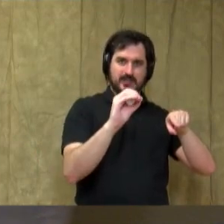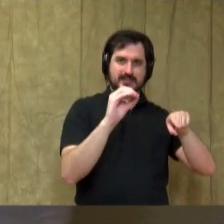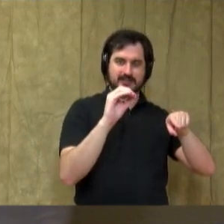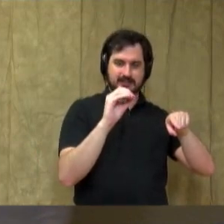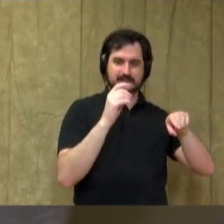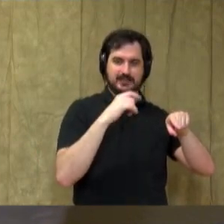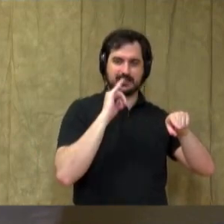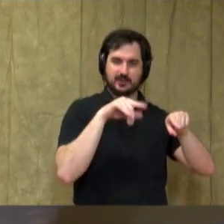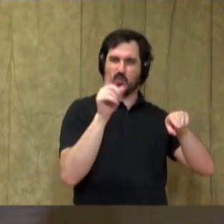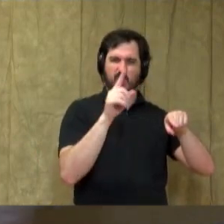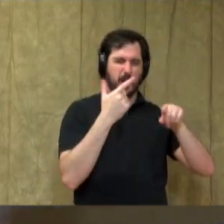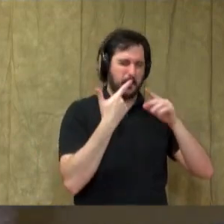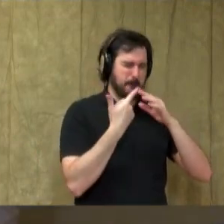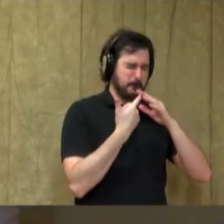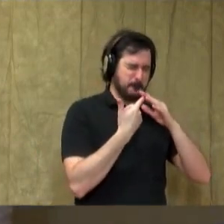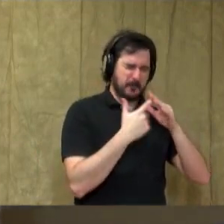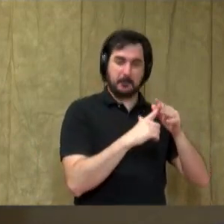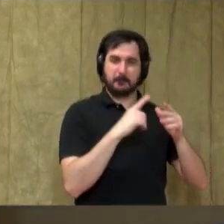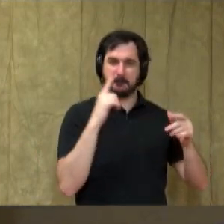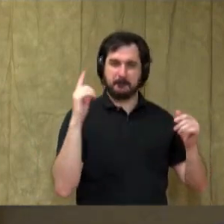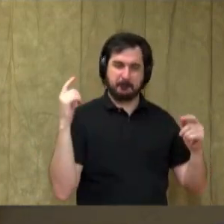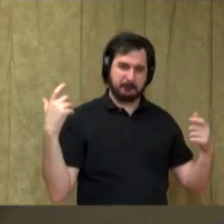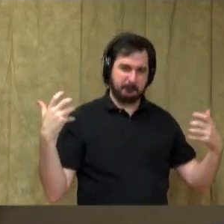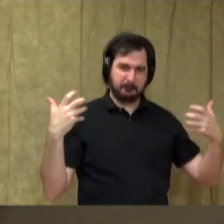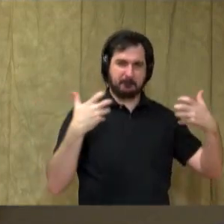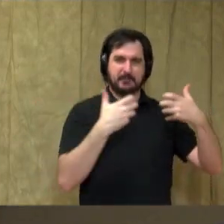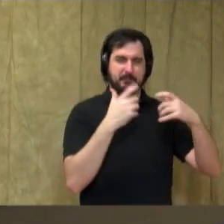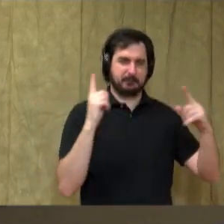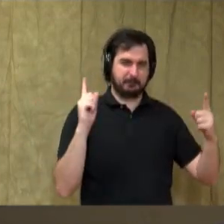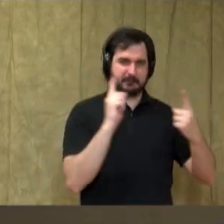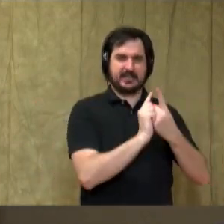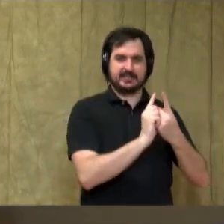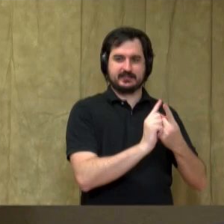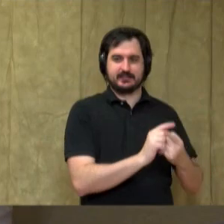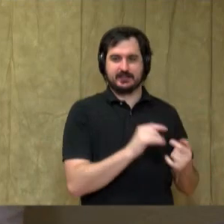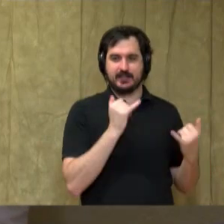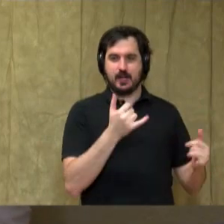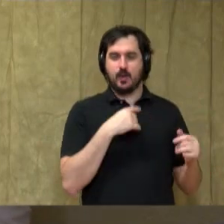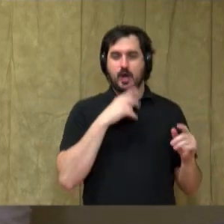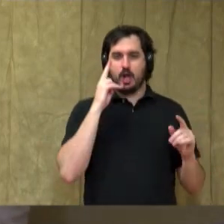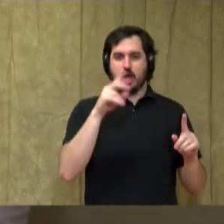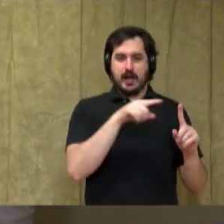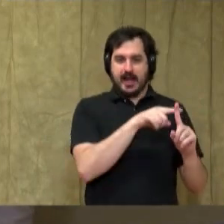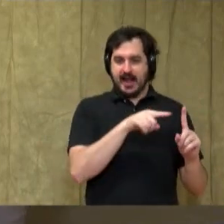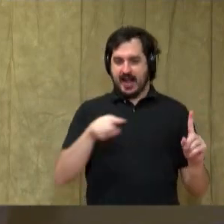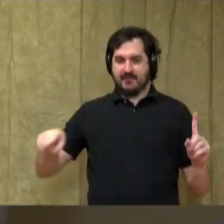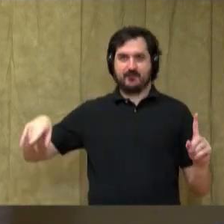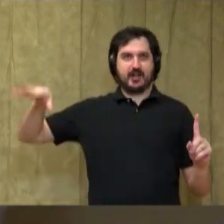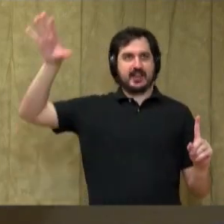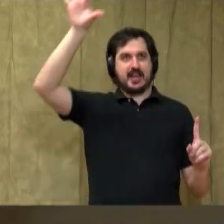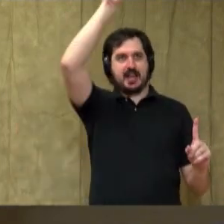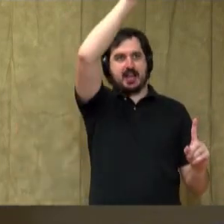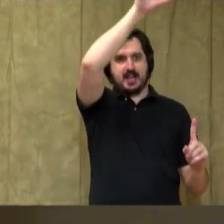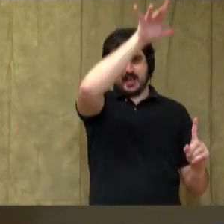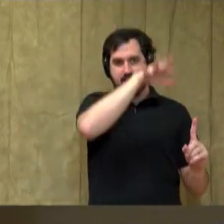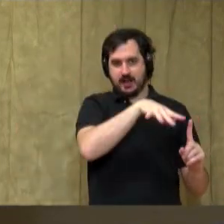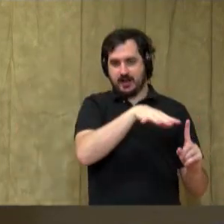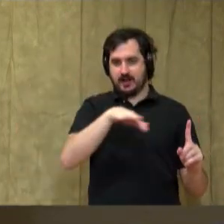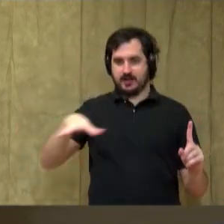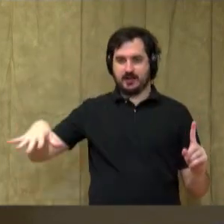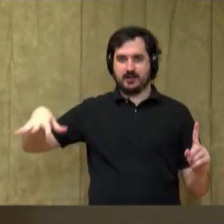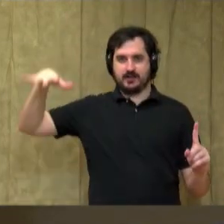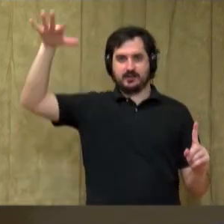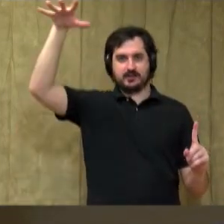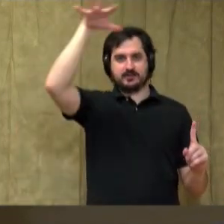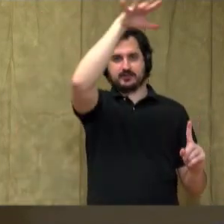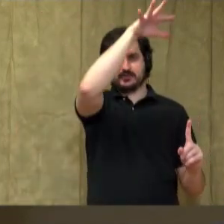originally meet. And now we're going to look at everything right here. Looking at the x-axis,